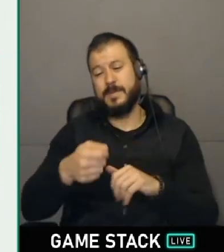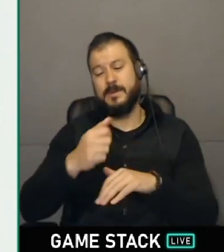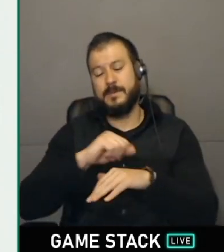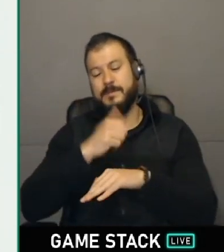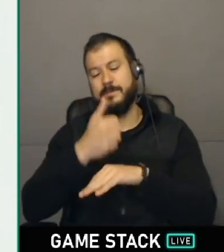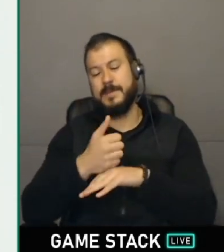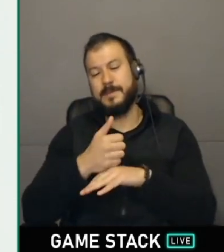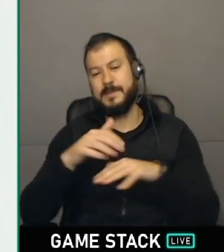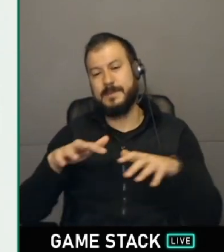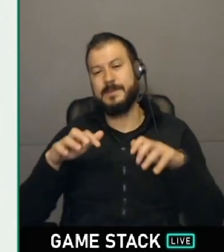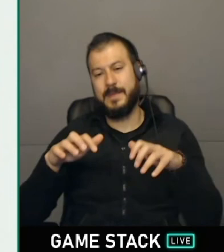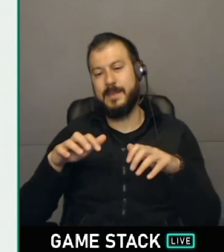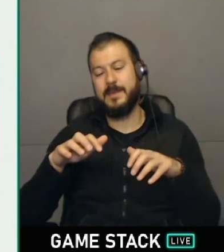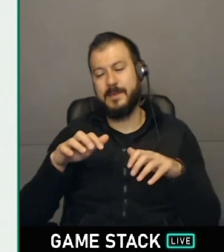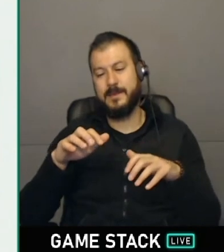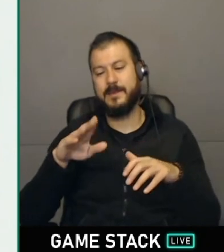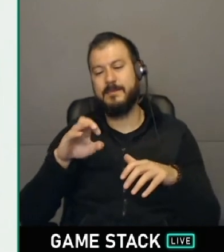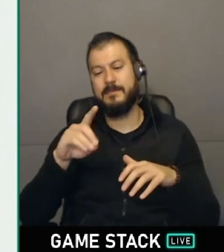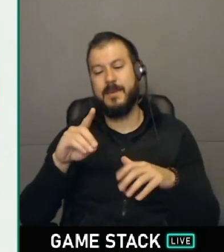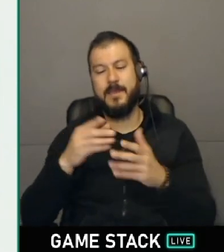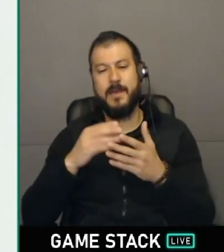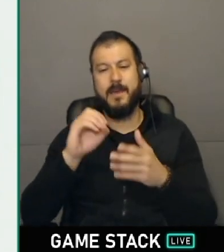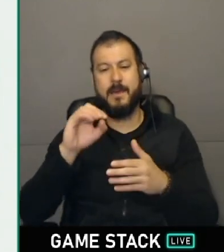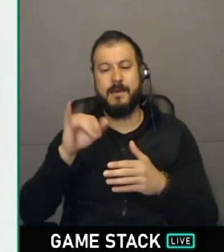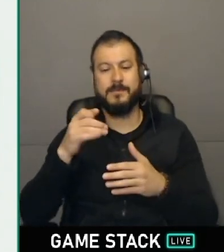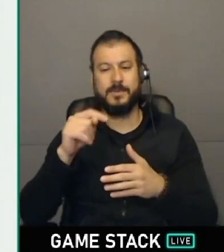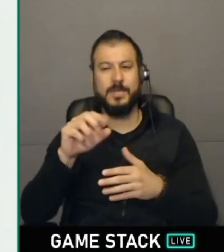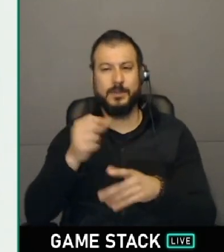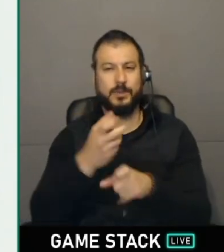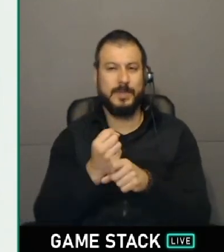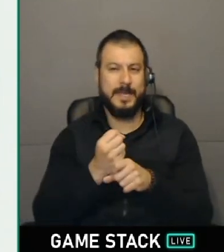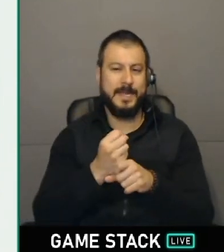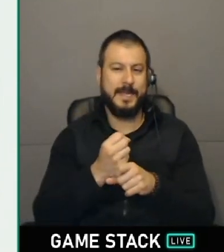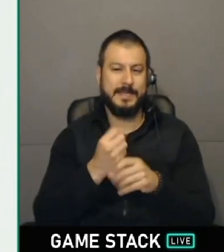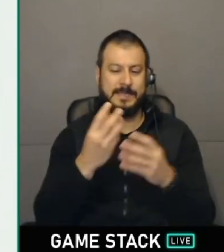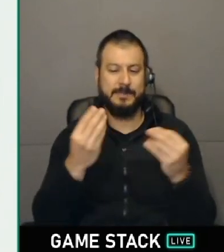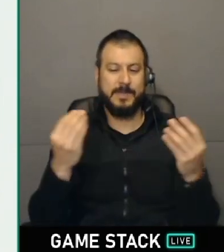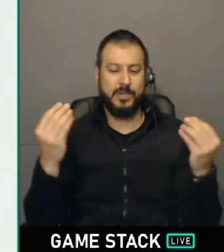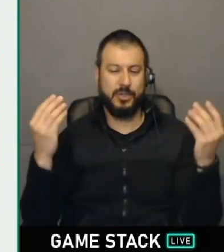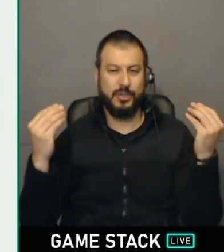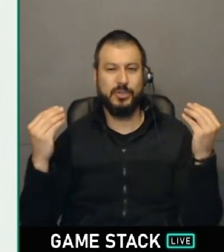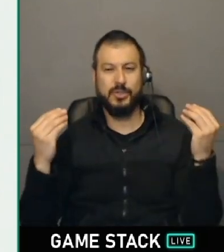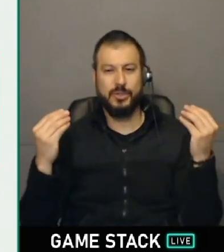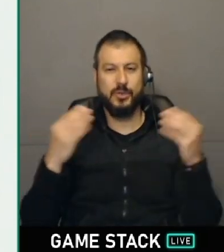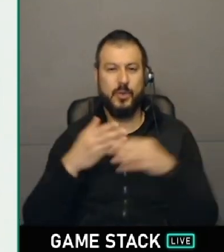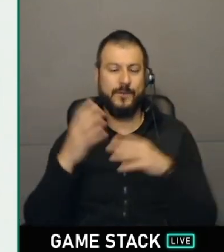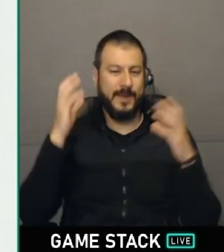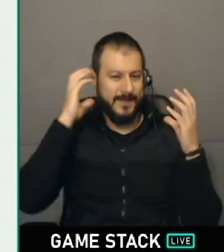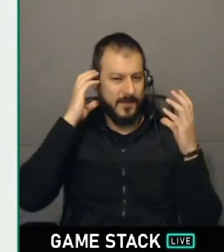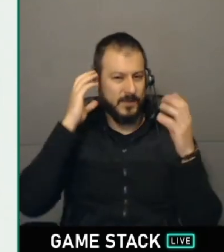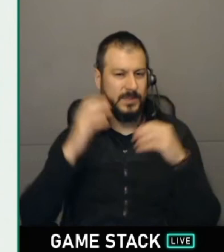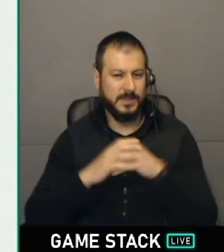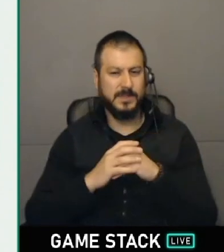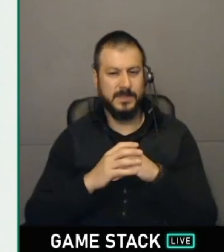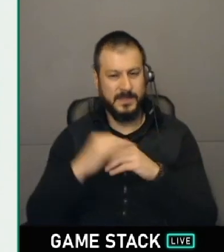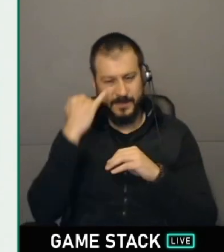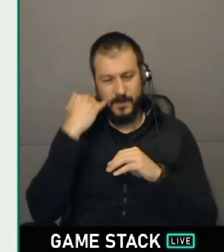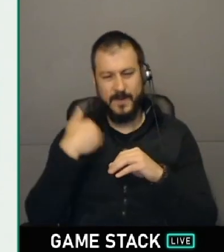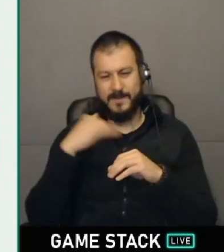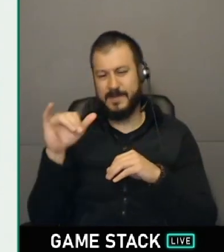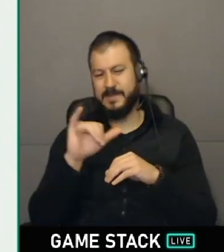bed objects, you're getting virtual speakers over headphones. And if you have the same